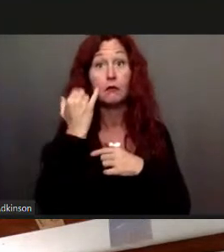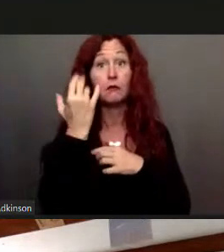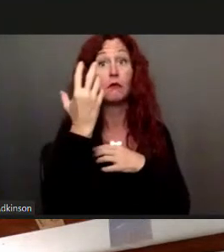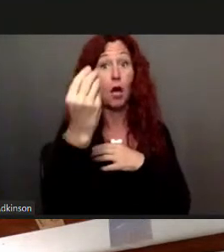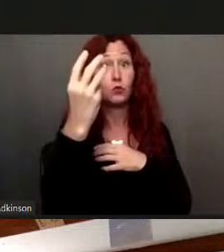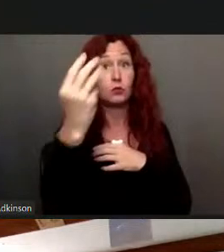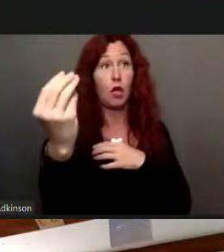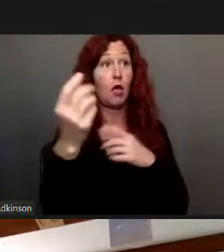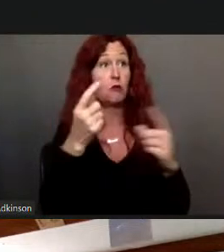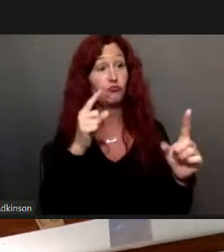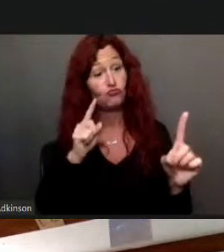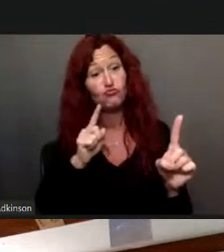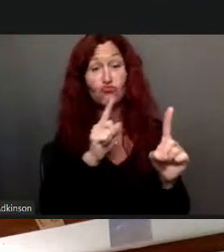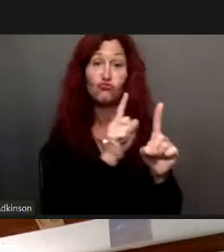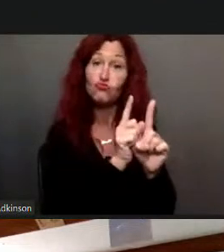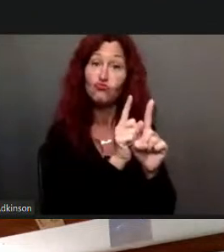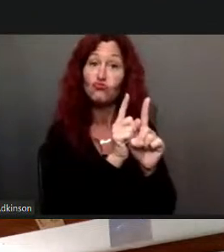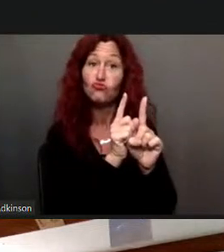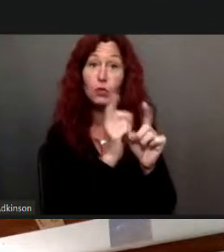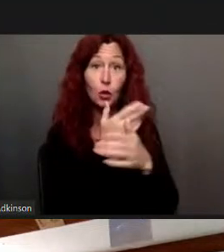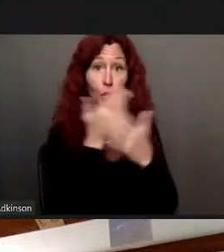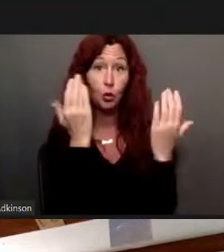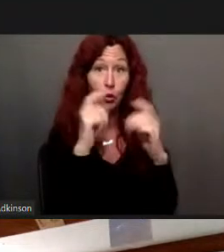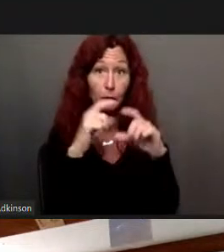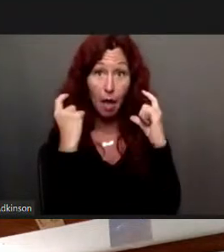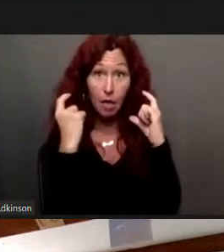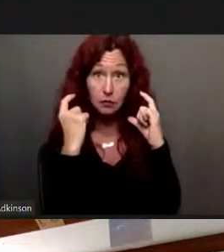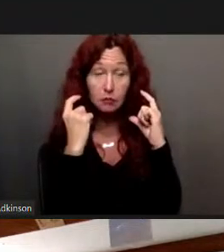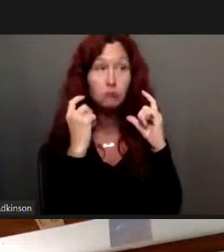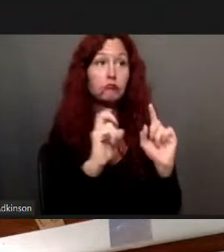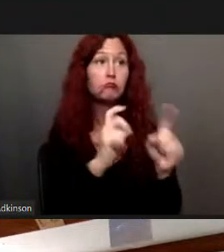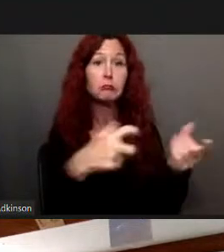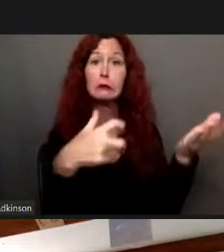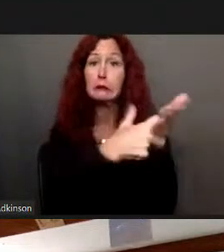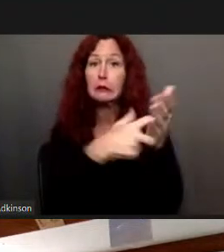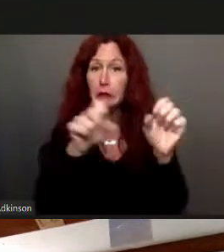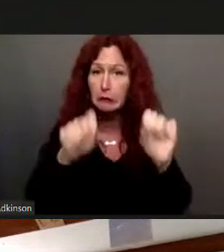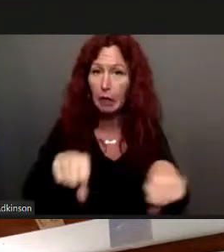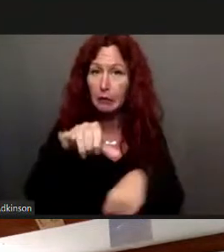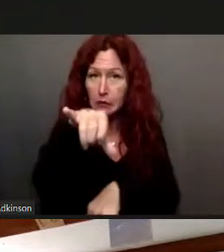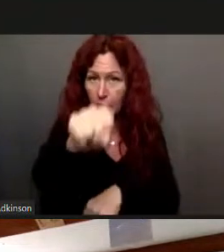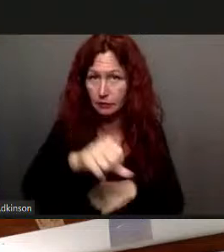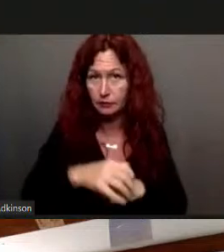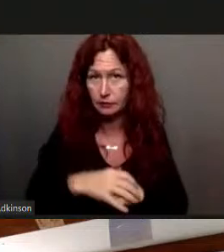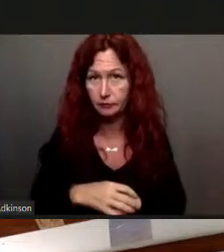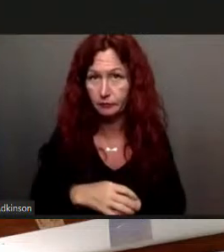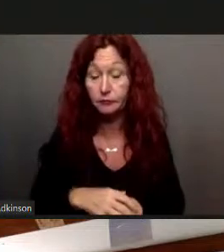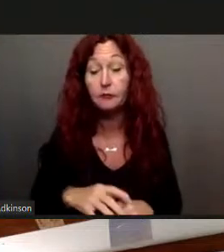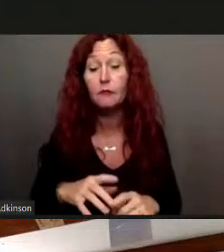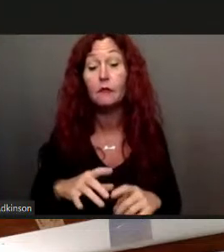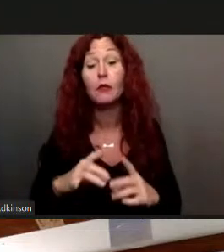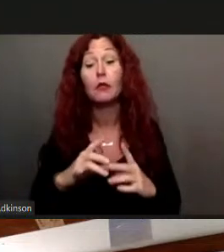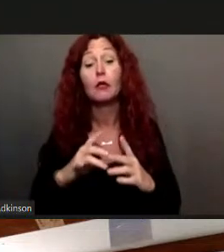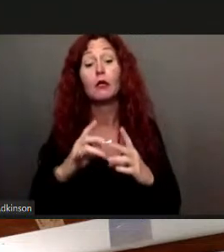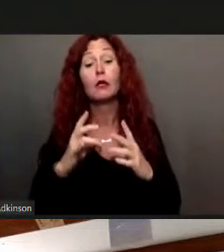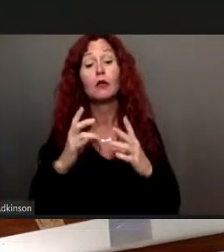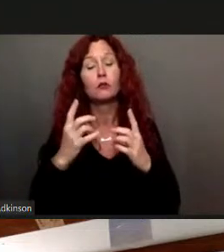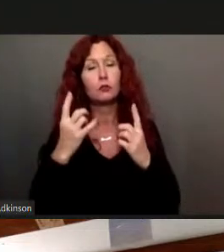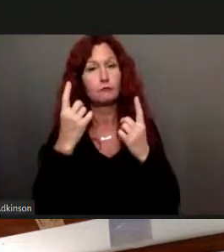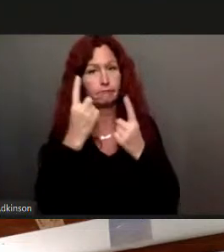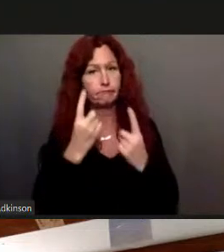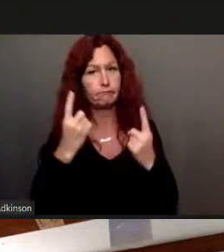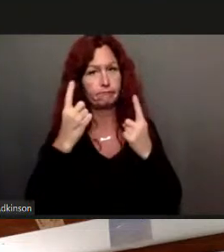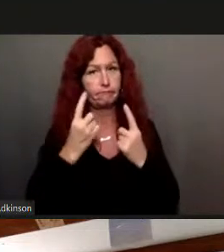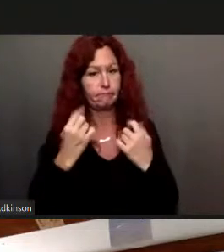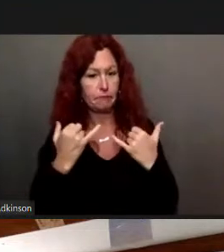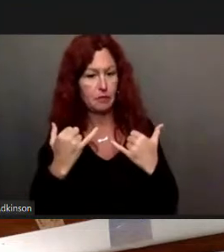orders, it's a second degree misdemeanor. We're converting that now. Today, we're thinking about also making it a civil citation so that other